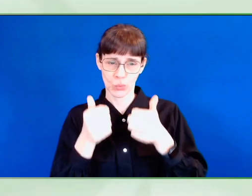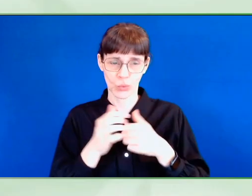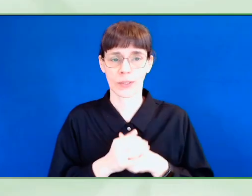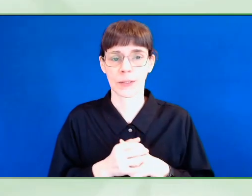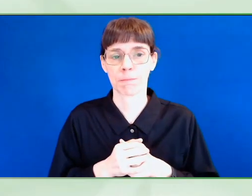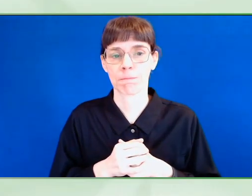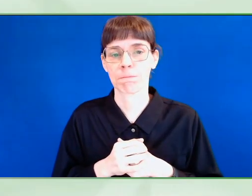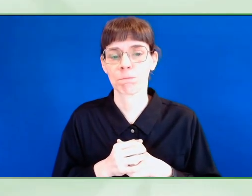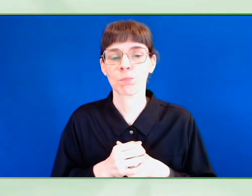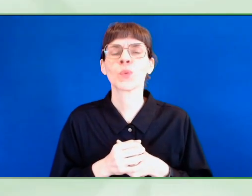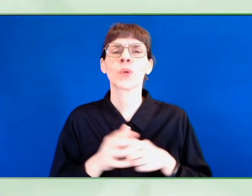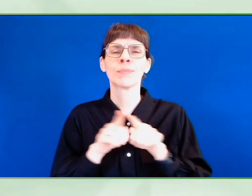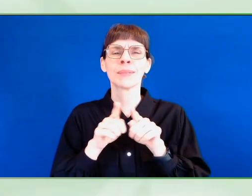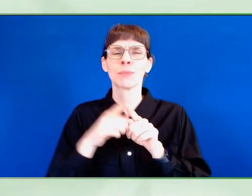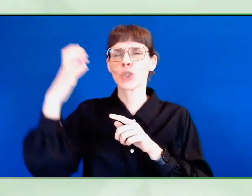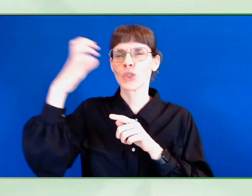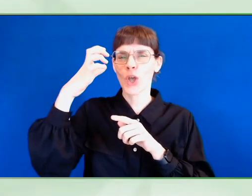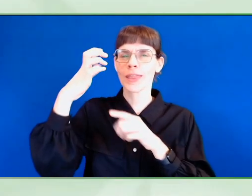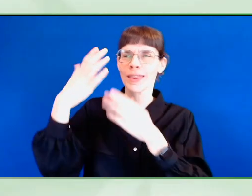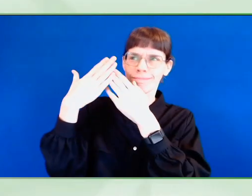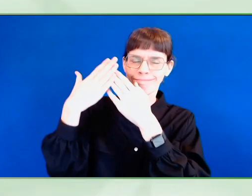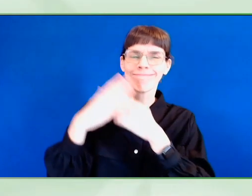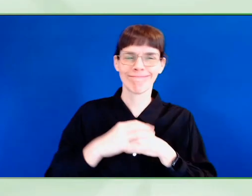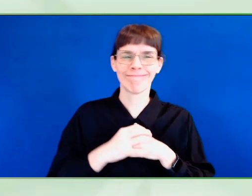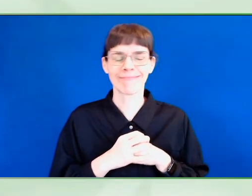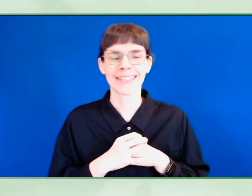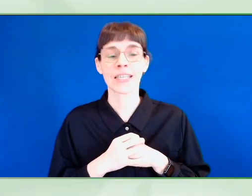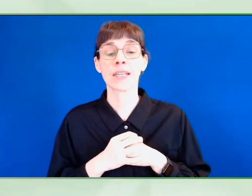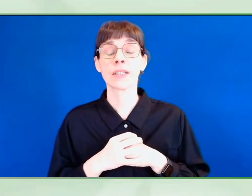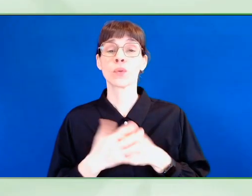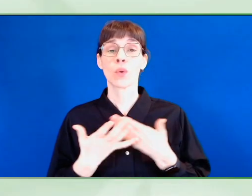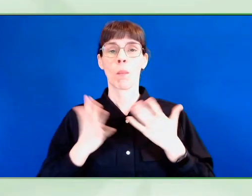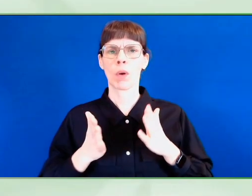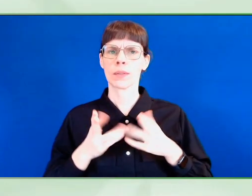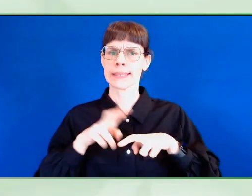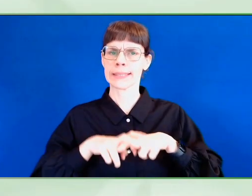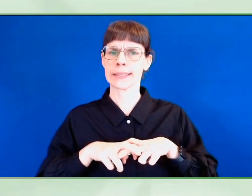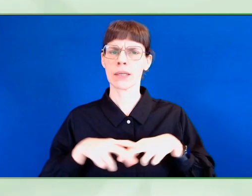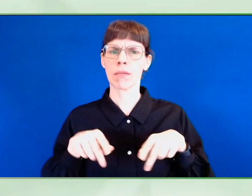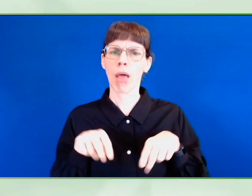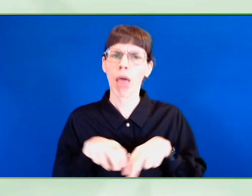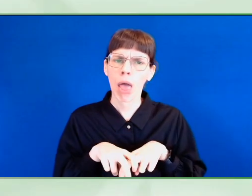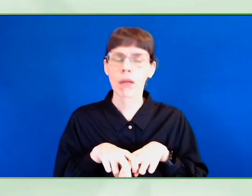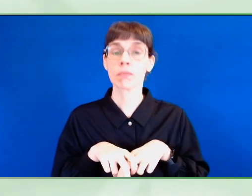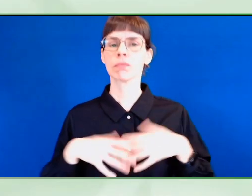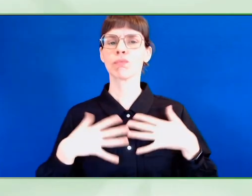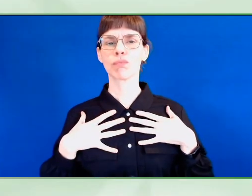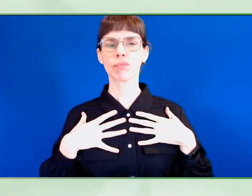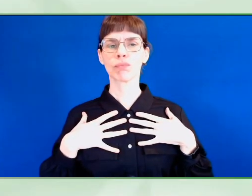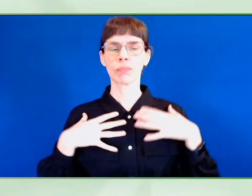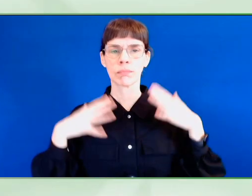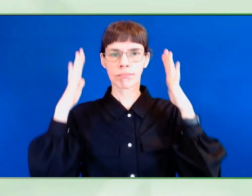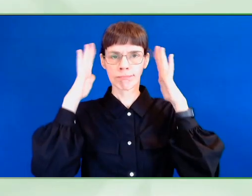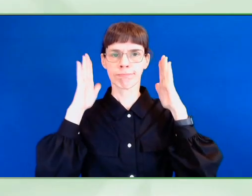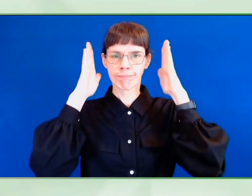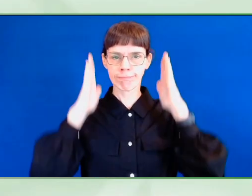salutation. So first, sitting up nice and tall, whatever that means for you, the top of the head reaching up towards the ceiling and letting the